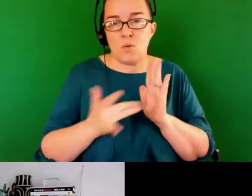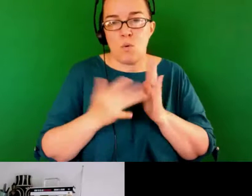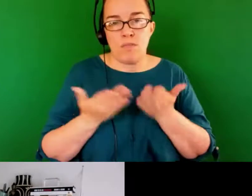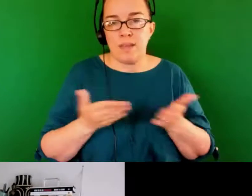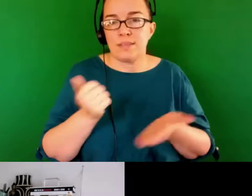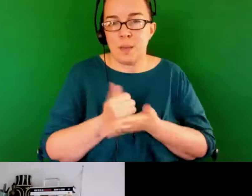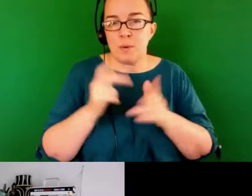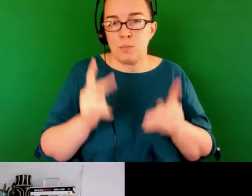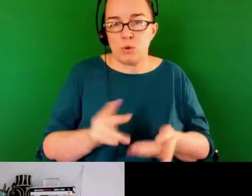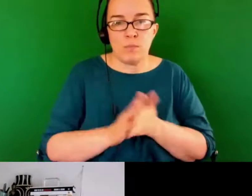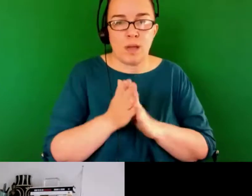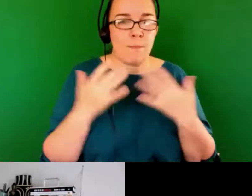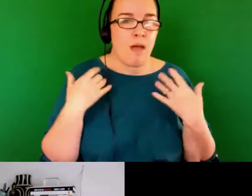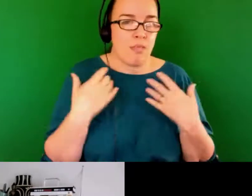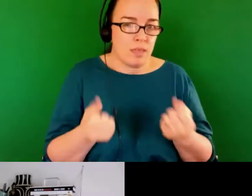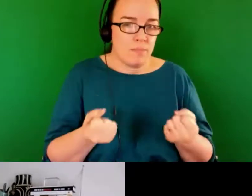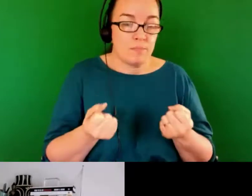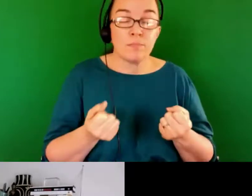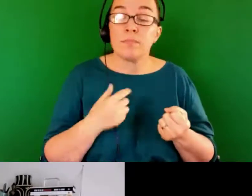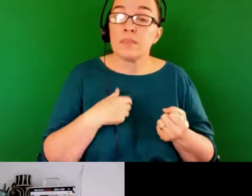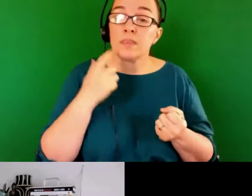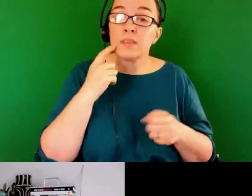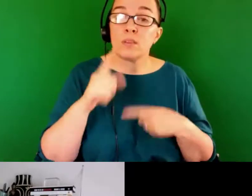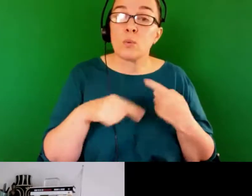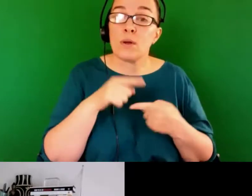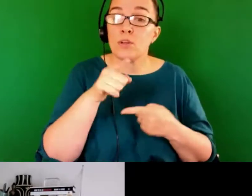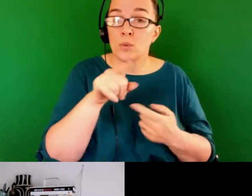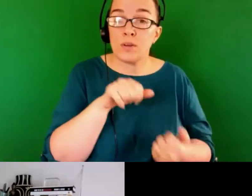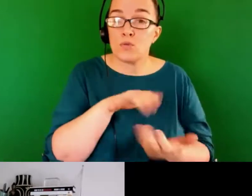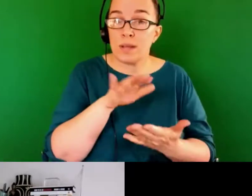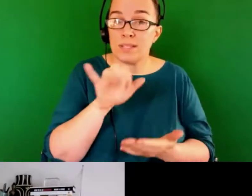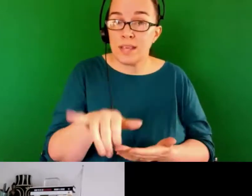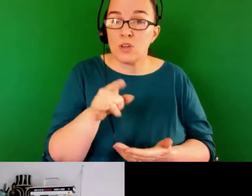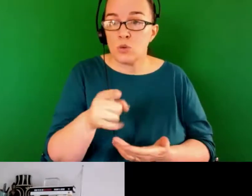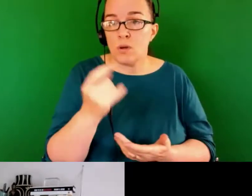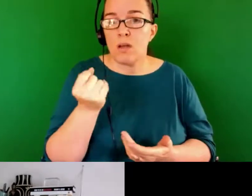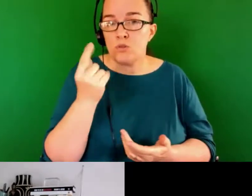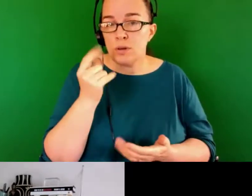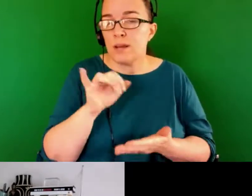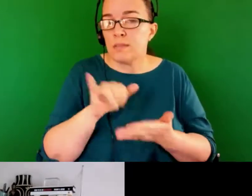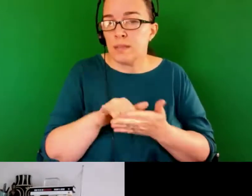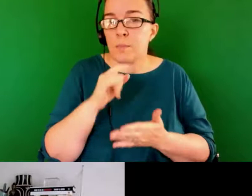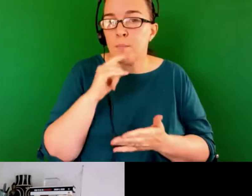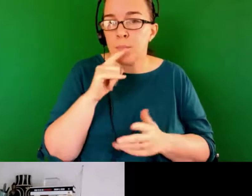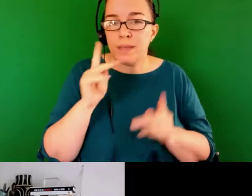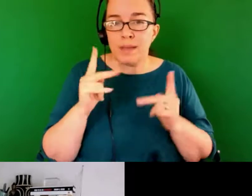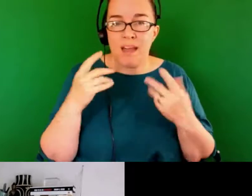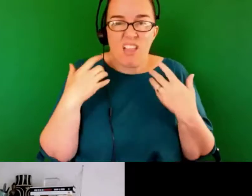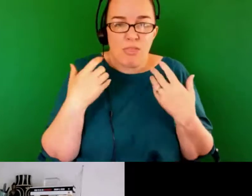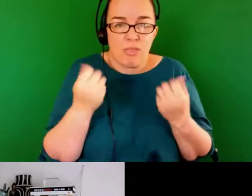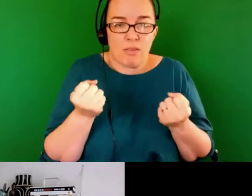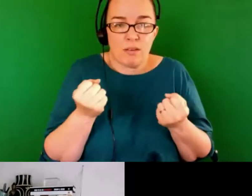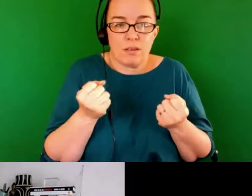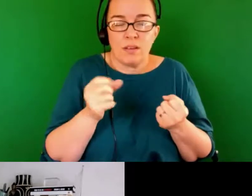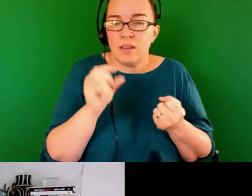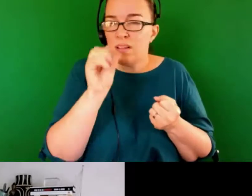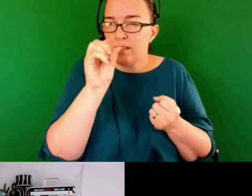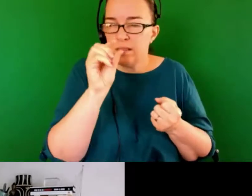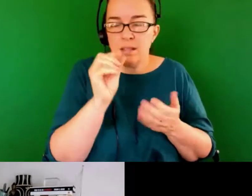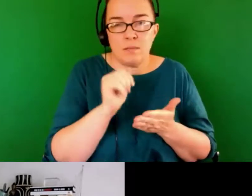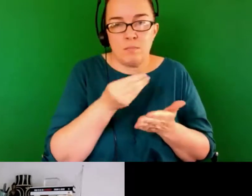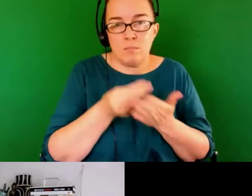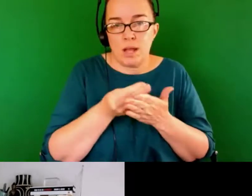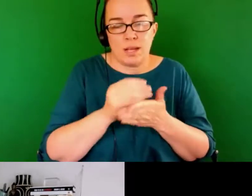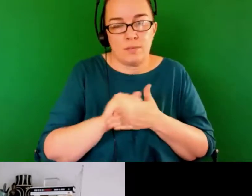be healthy. I think when you address this, you're kind of understanding that public health gets very little dollars. The amount of money